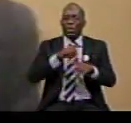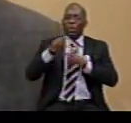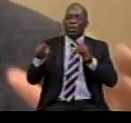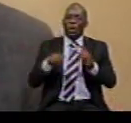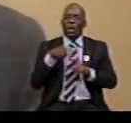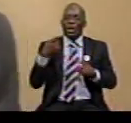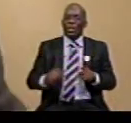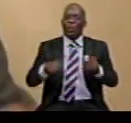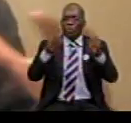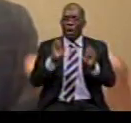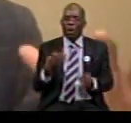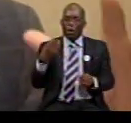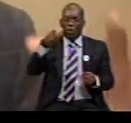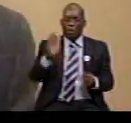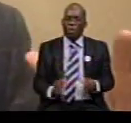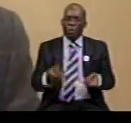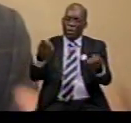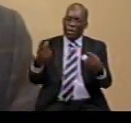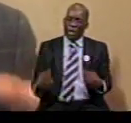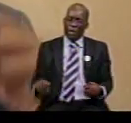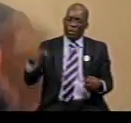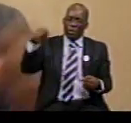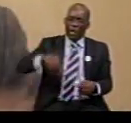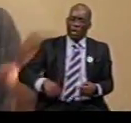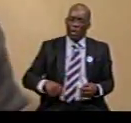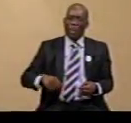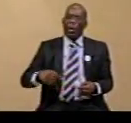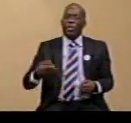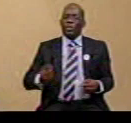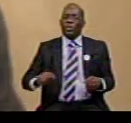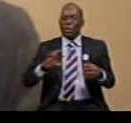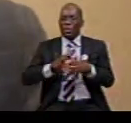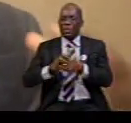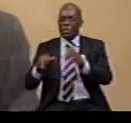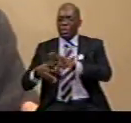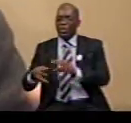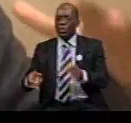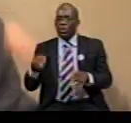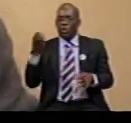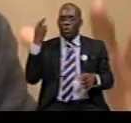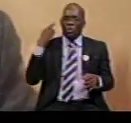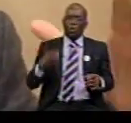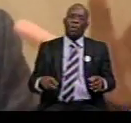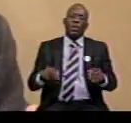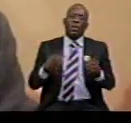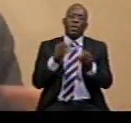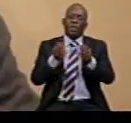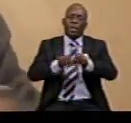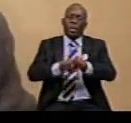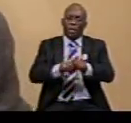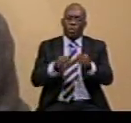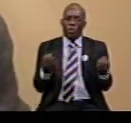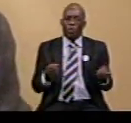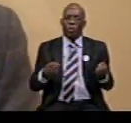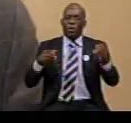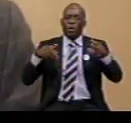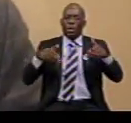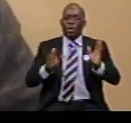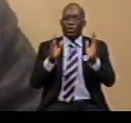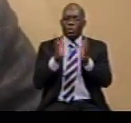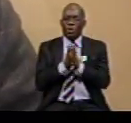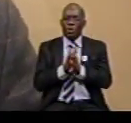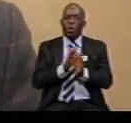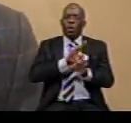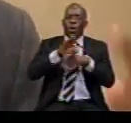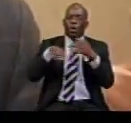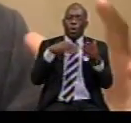broken. Let's pray that the church of God cannot be limited. Let's pray that the persecuted church across the globe,